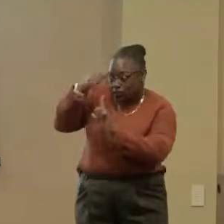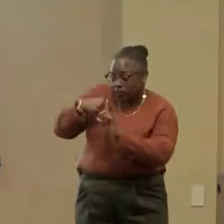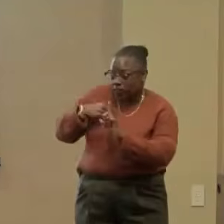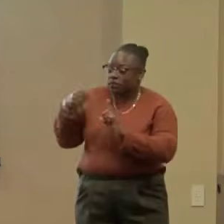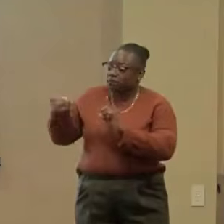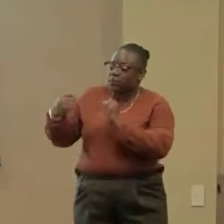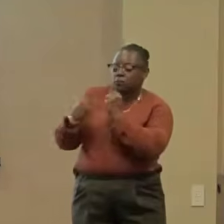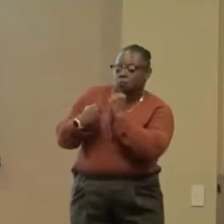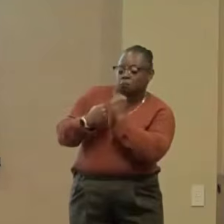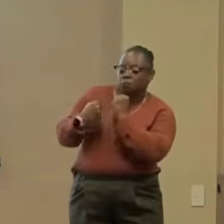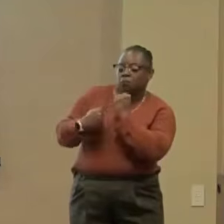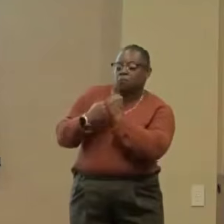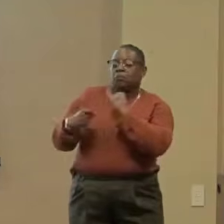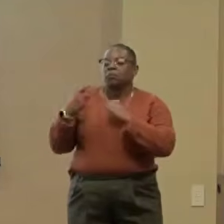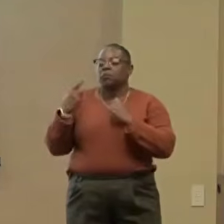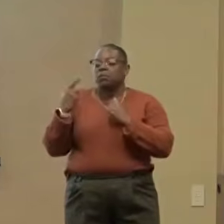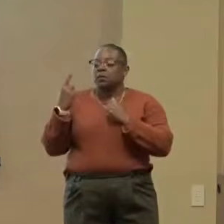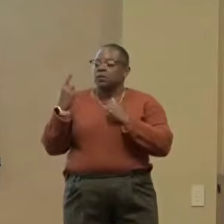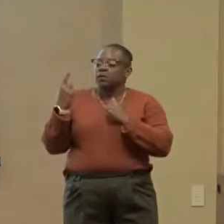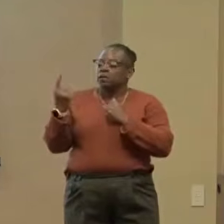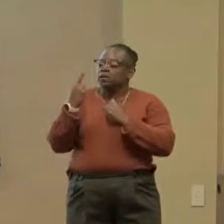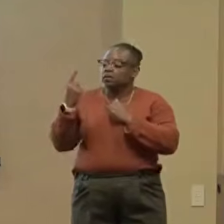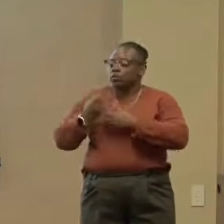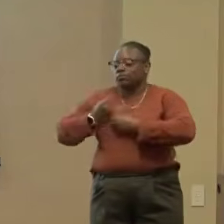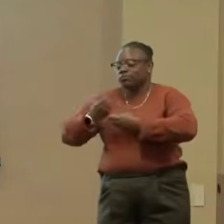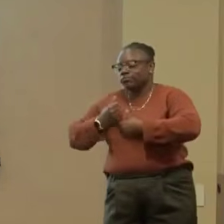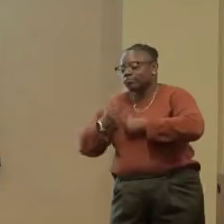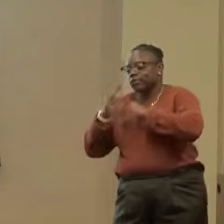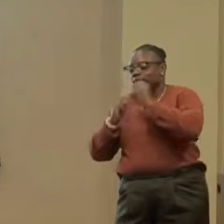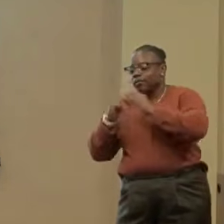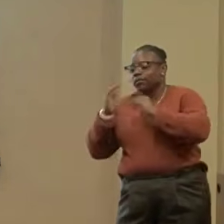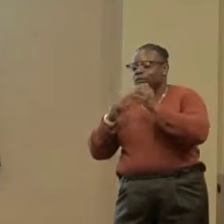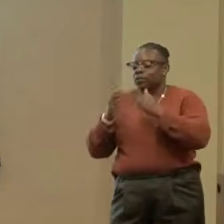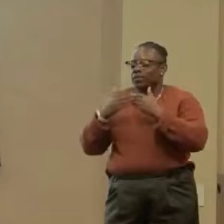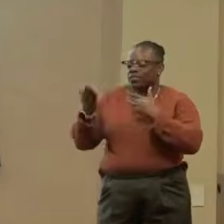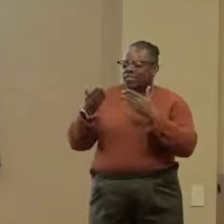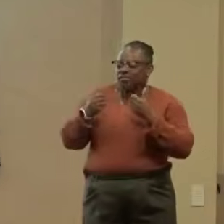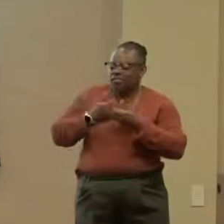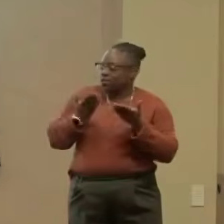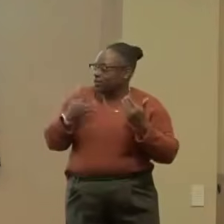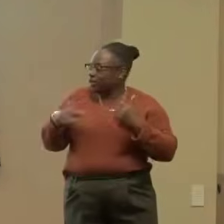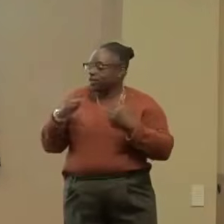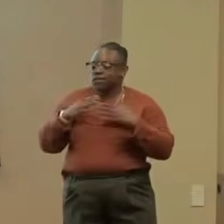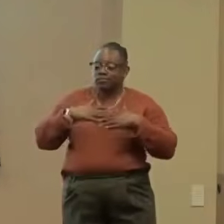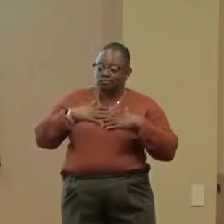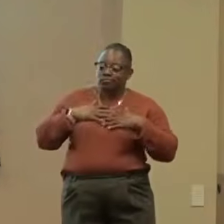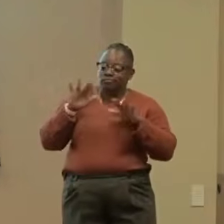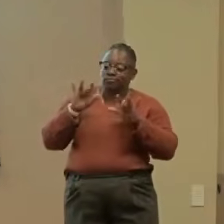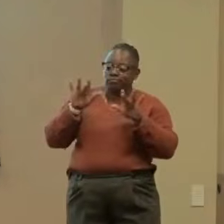were there for me. Someone I felt comfortable confiding in for everything. But no, I